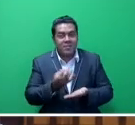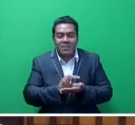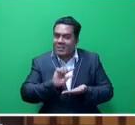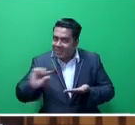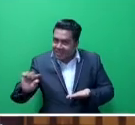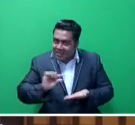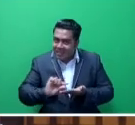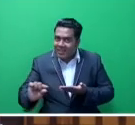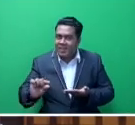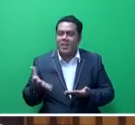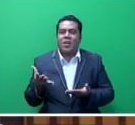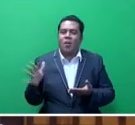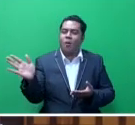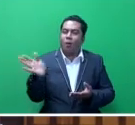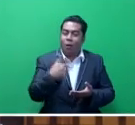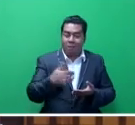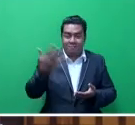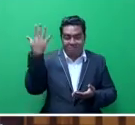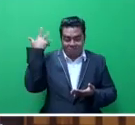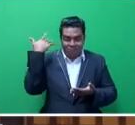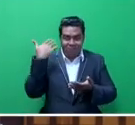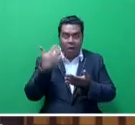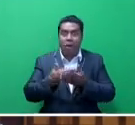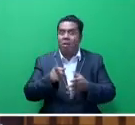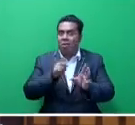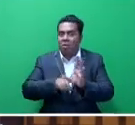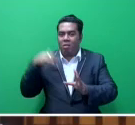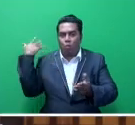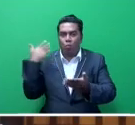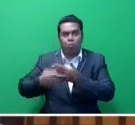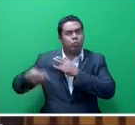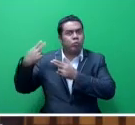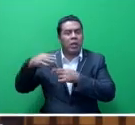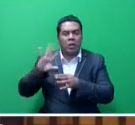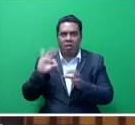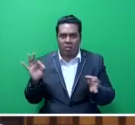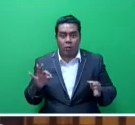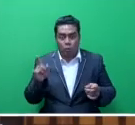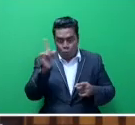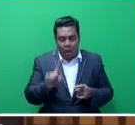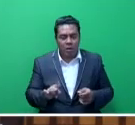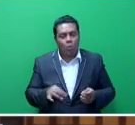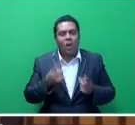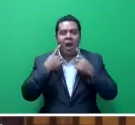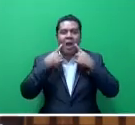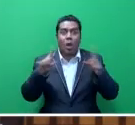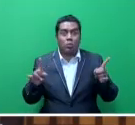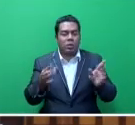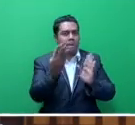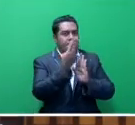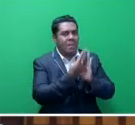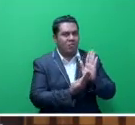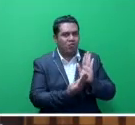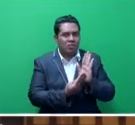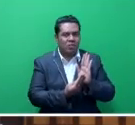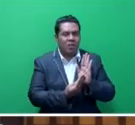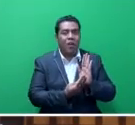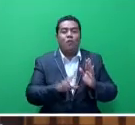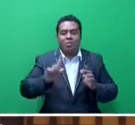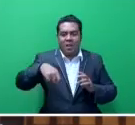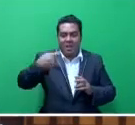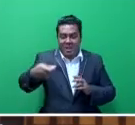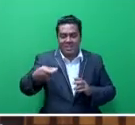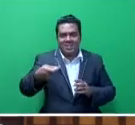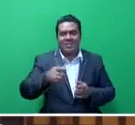other years of Fijian history combined. Tonight, we are announcing a budgetary blueprint for the next financial